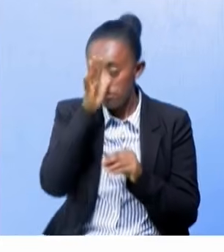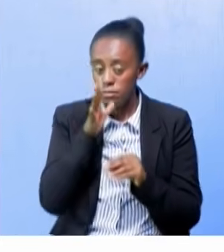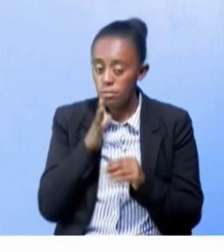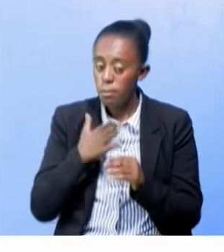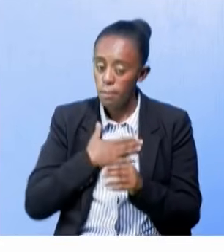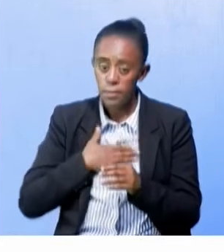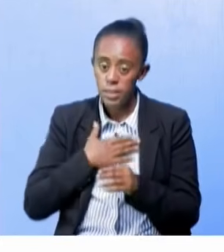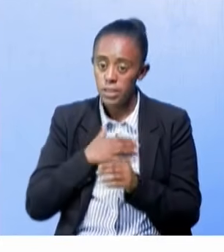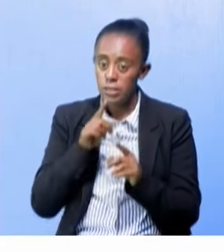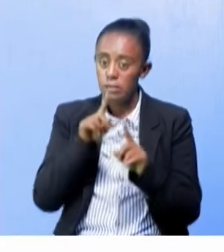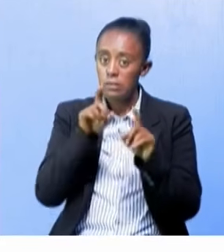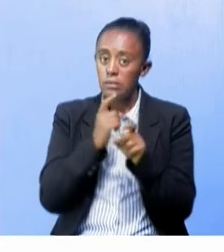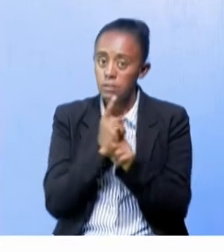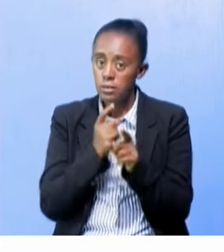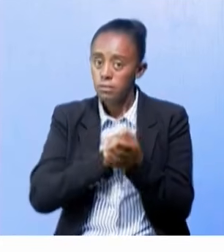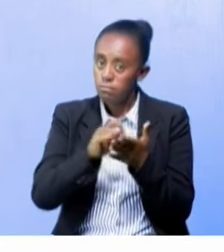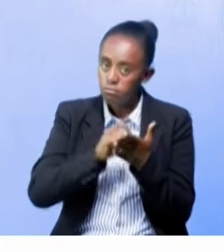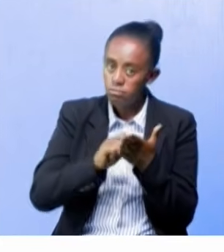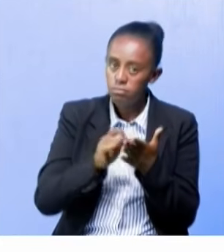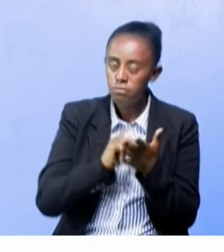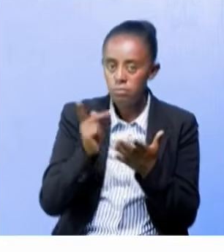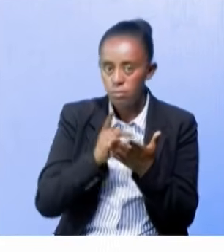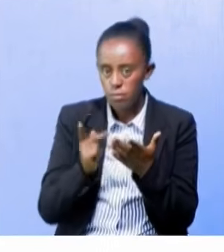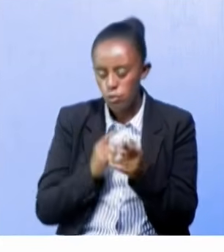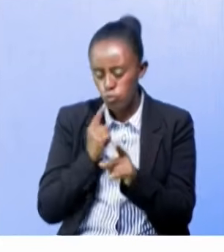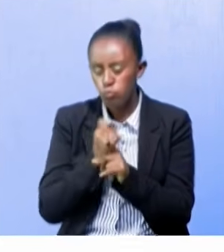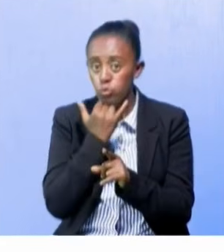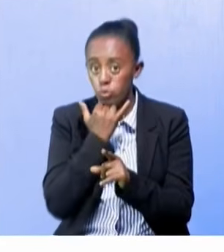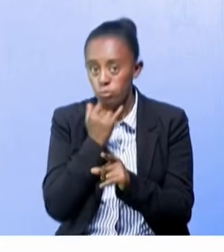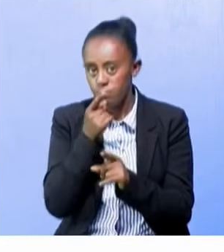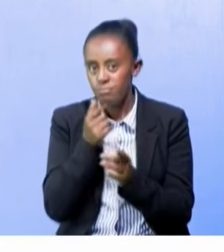check whether they are writing the paragraph properly or not.